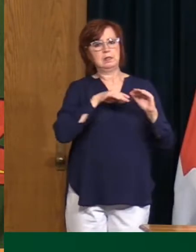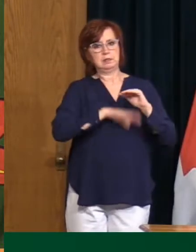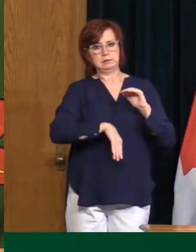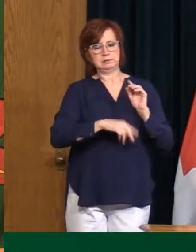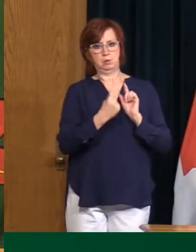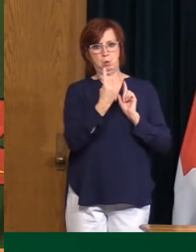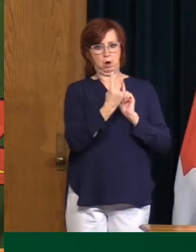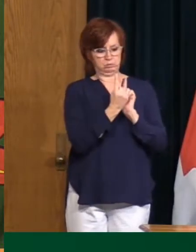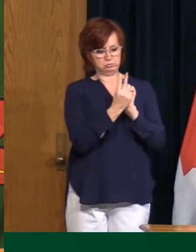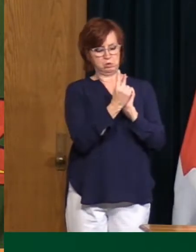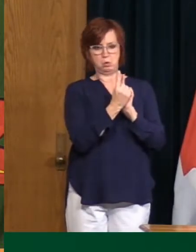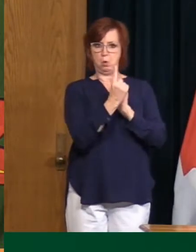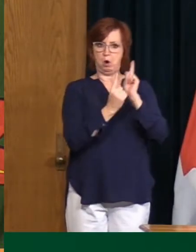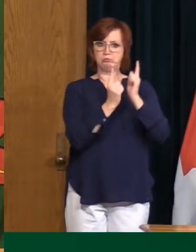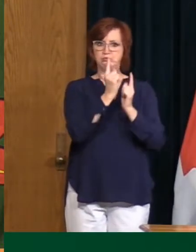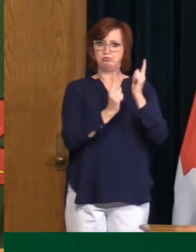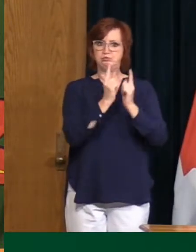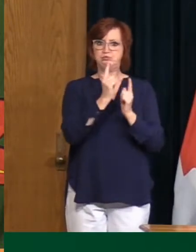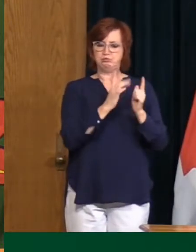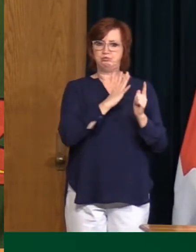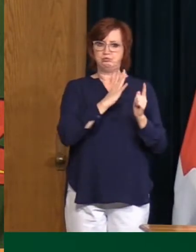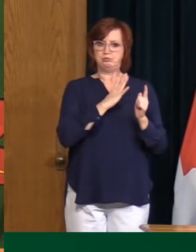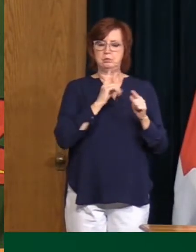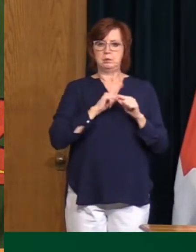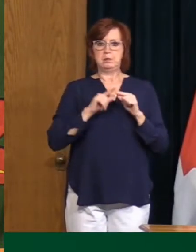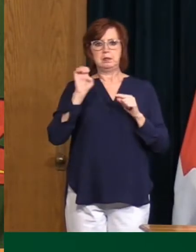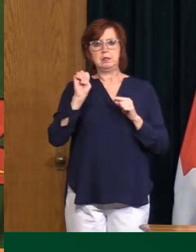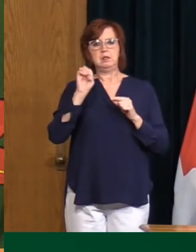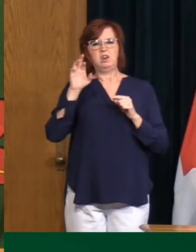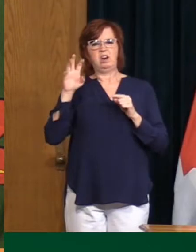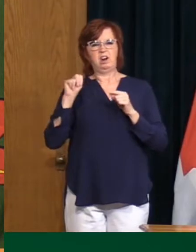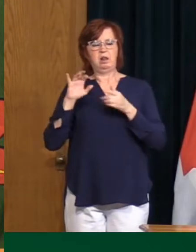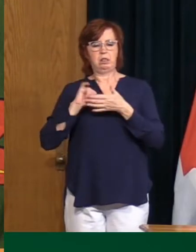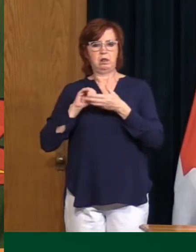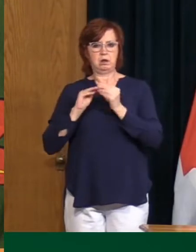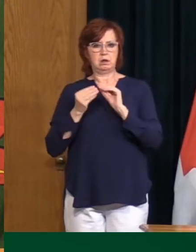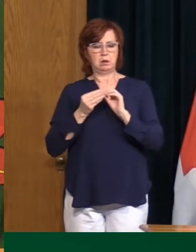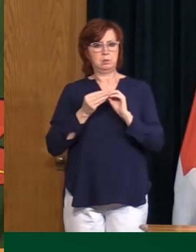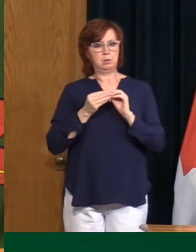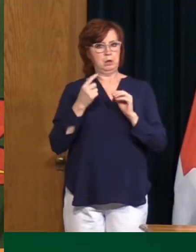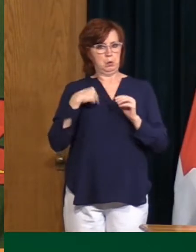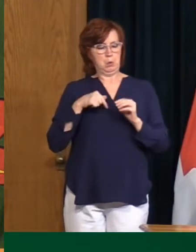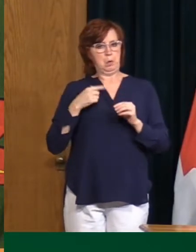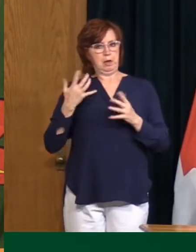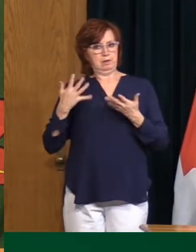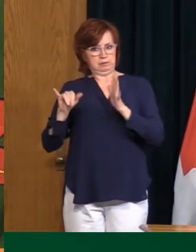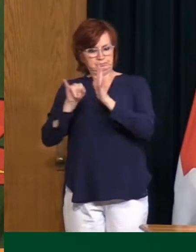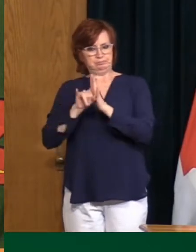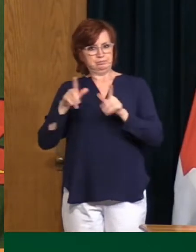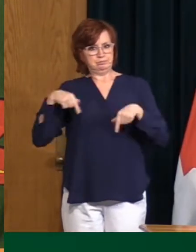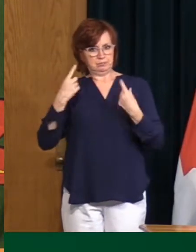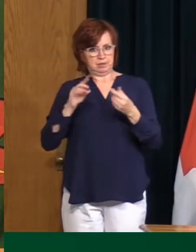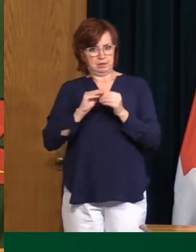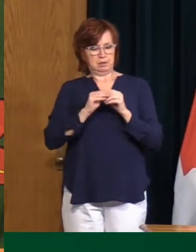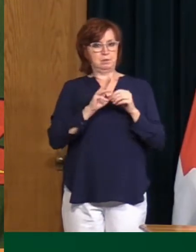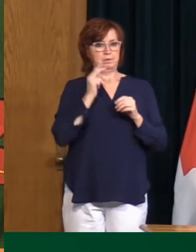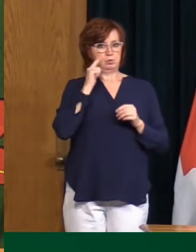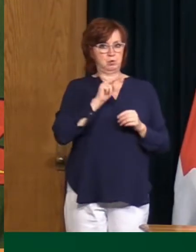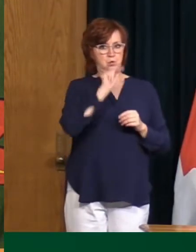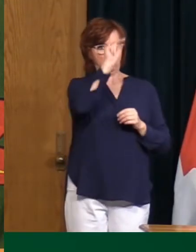Saskatchewan, resulting in a clearer picture of what the ERN, or the effective reproductive number, is in local areas, particularly the far north and